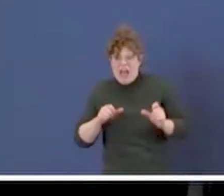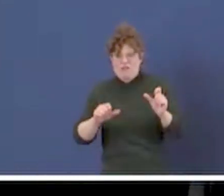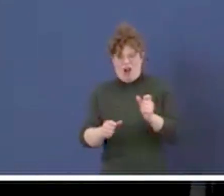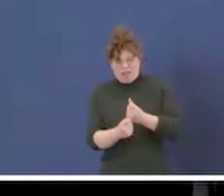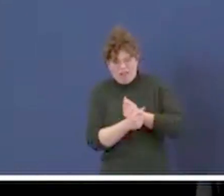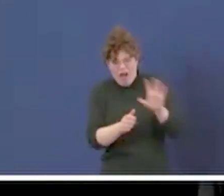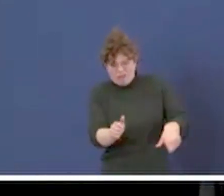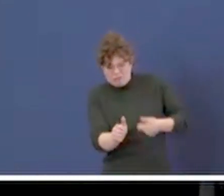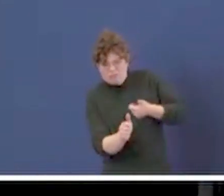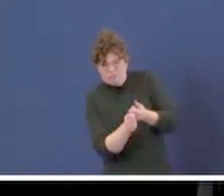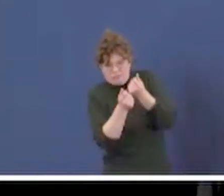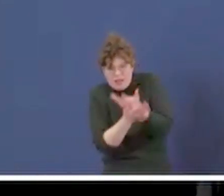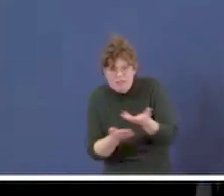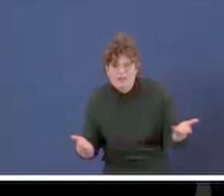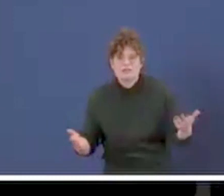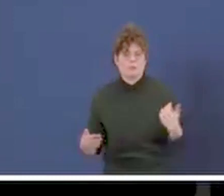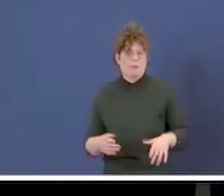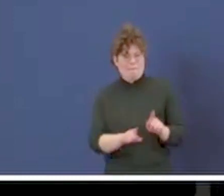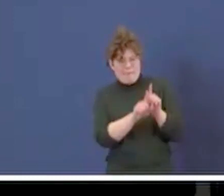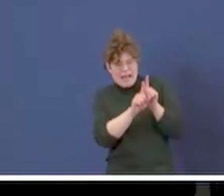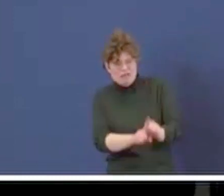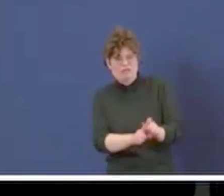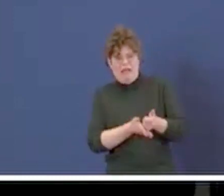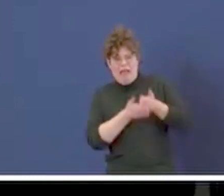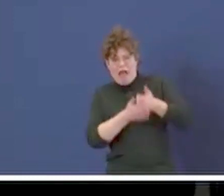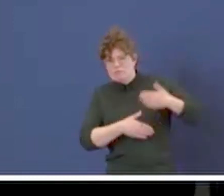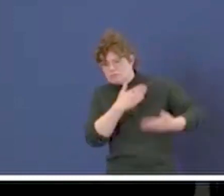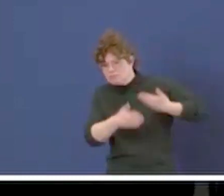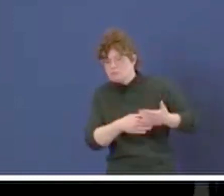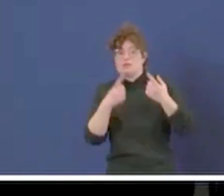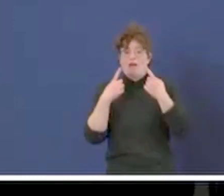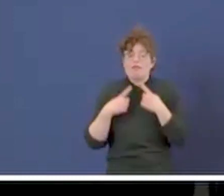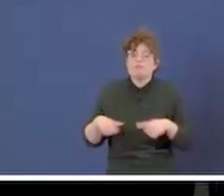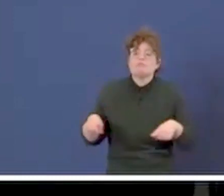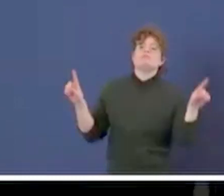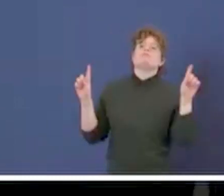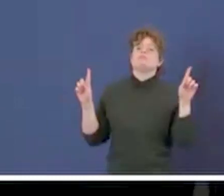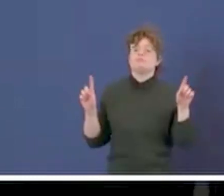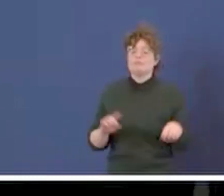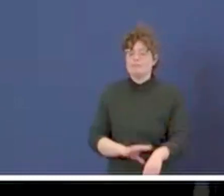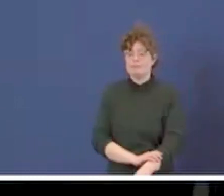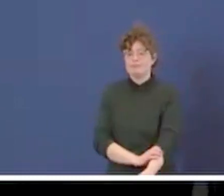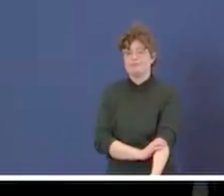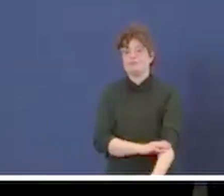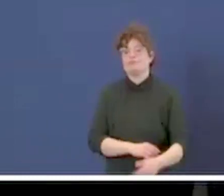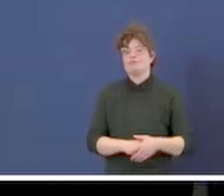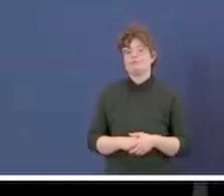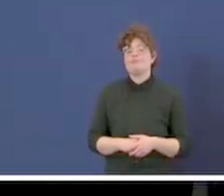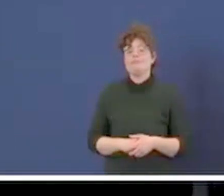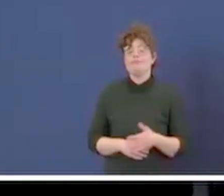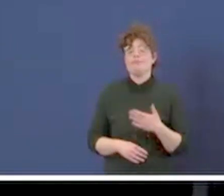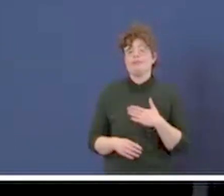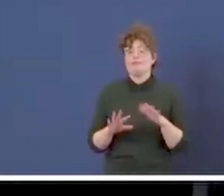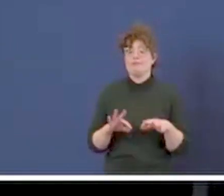and just mentoring and help along the way that's enabled me to achieve what I have. My